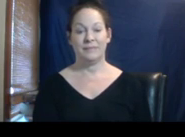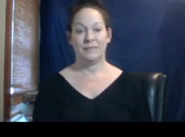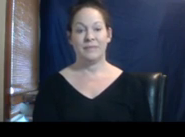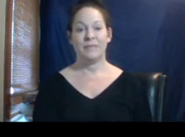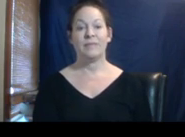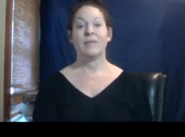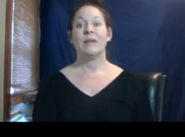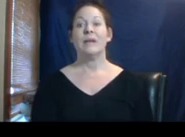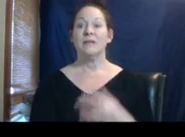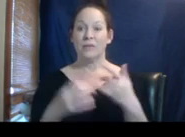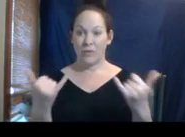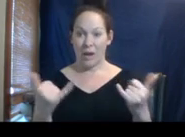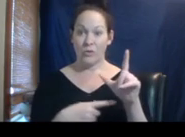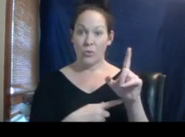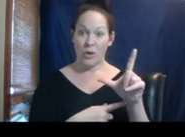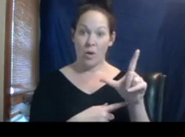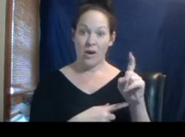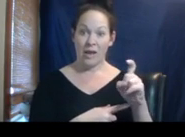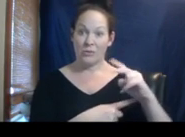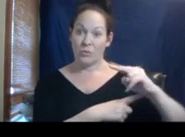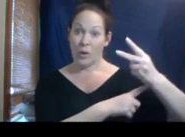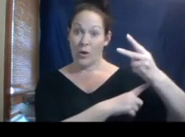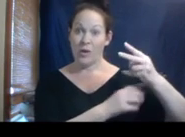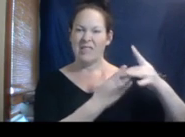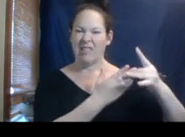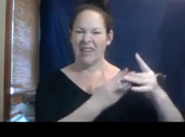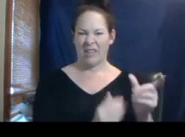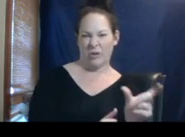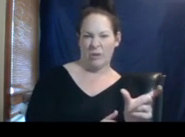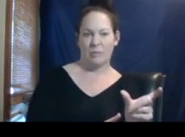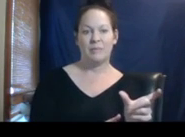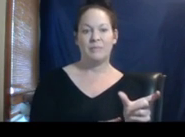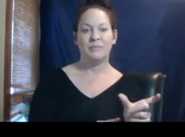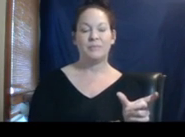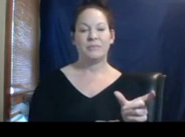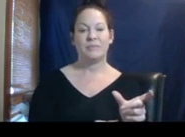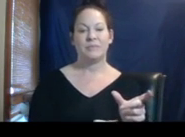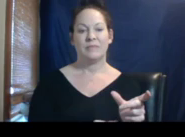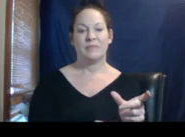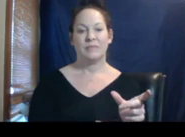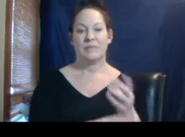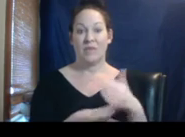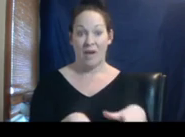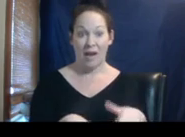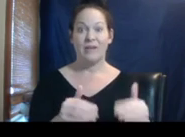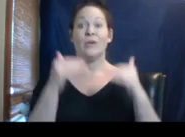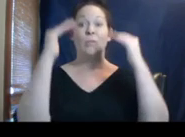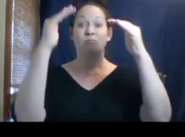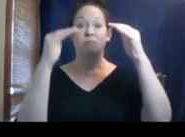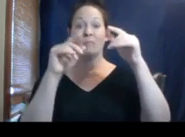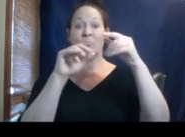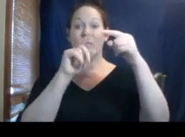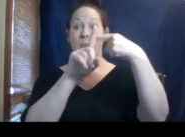Well, to get 21x squared, if I did this is my new leading term, if I divide these, I get a positive 21x.